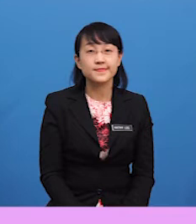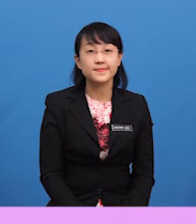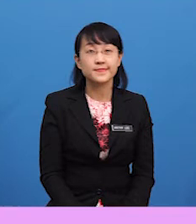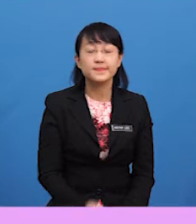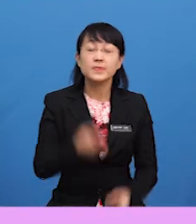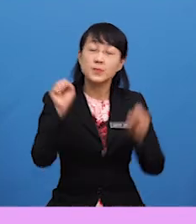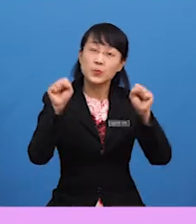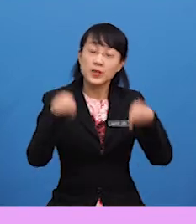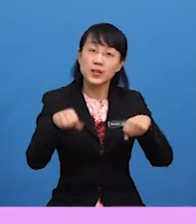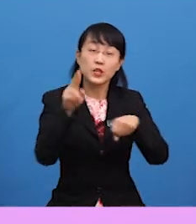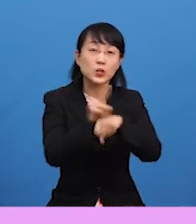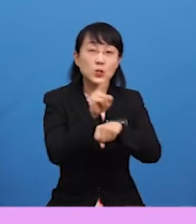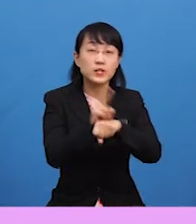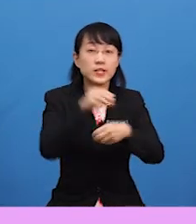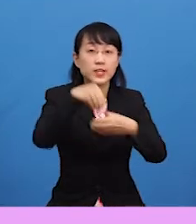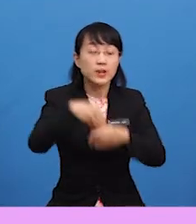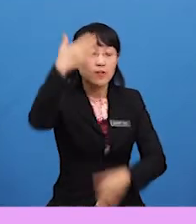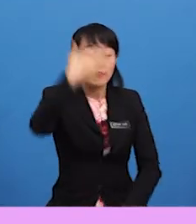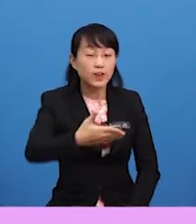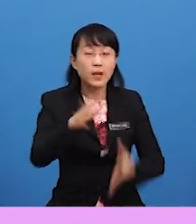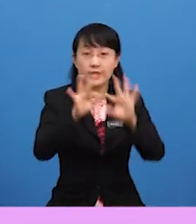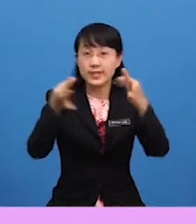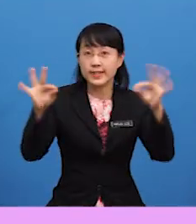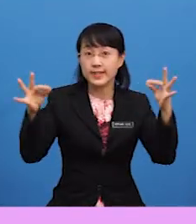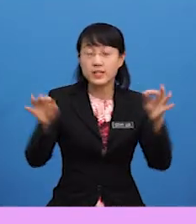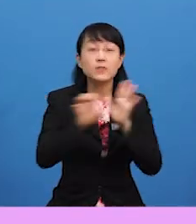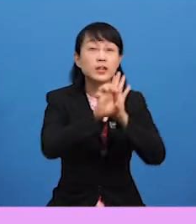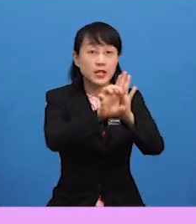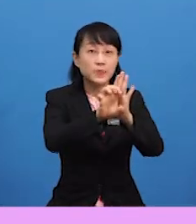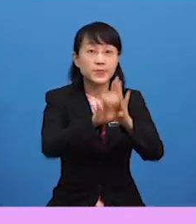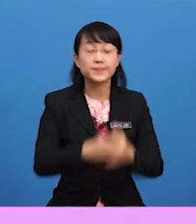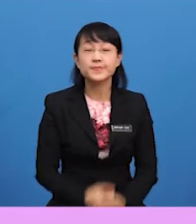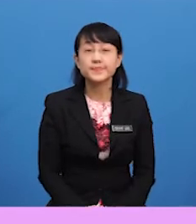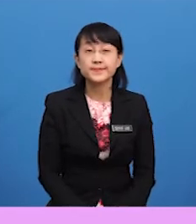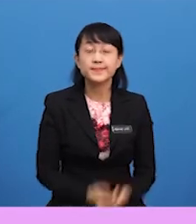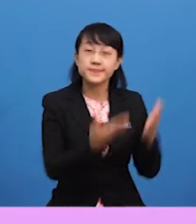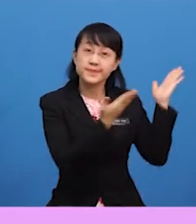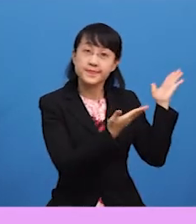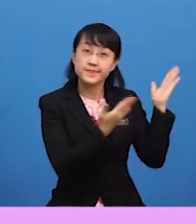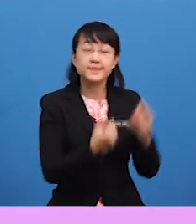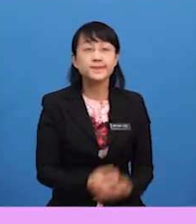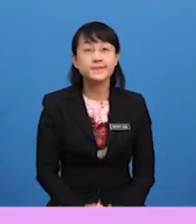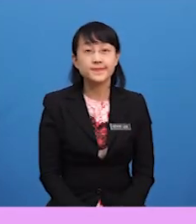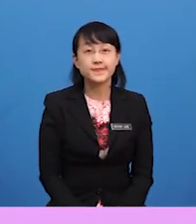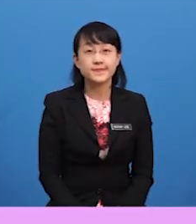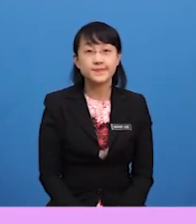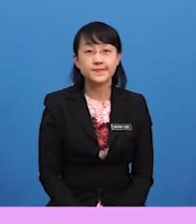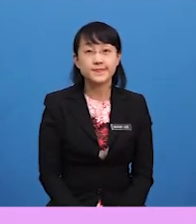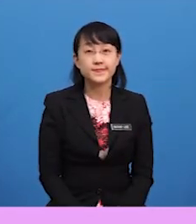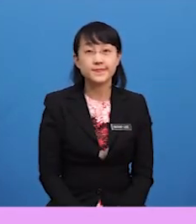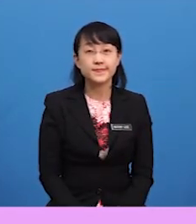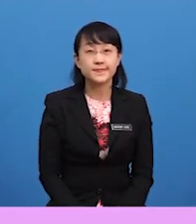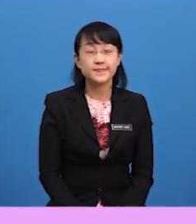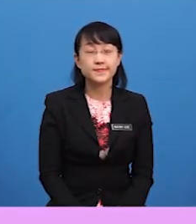You can also use it in front of a sentence. For example, although the bullies were mean to